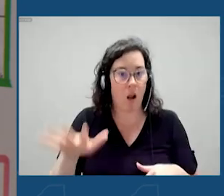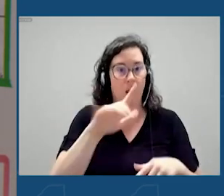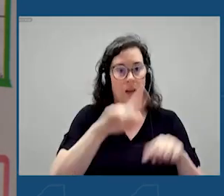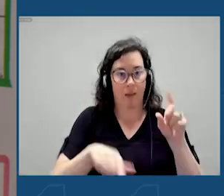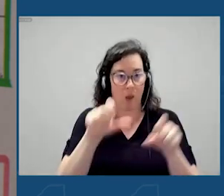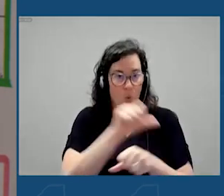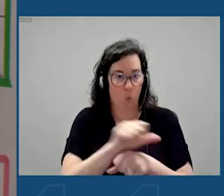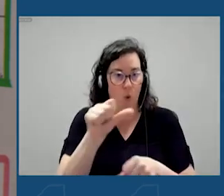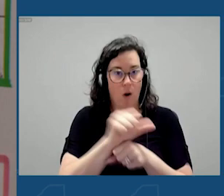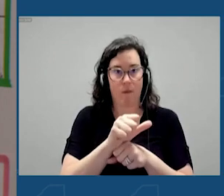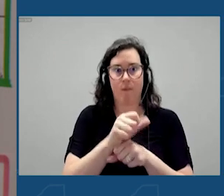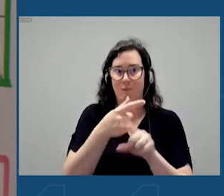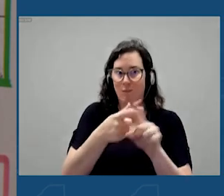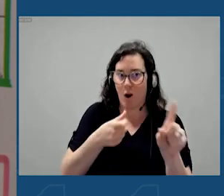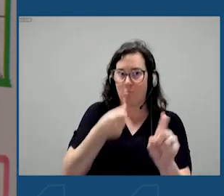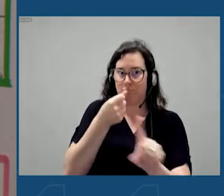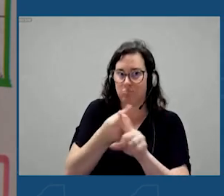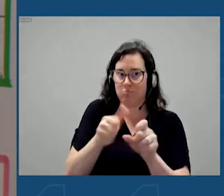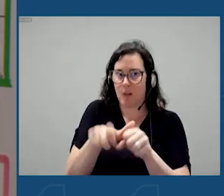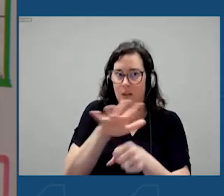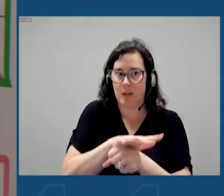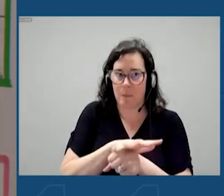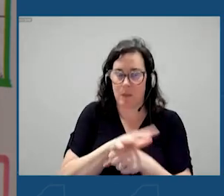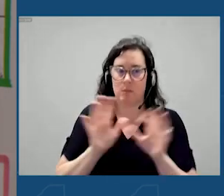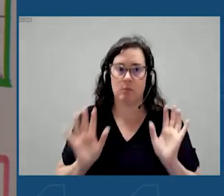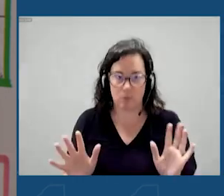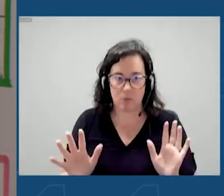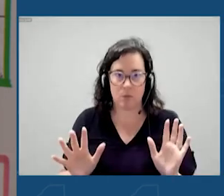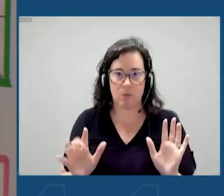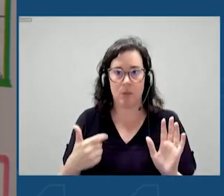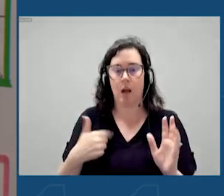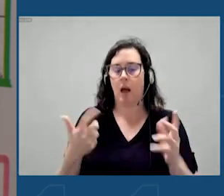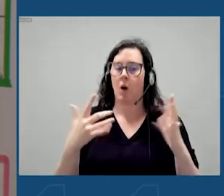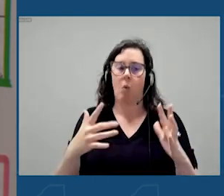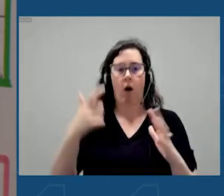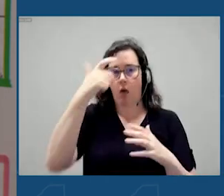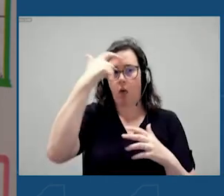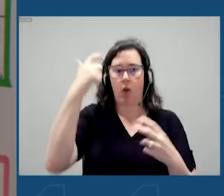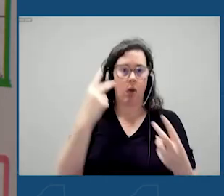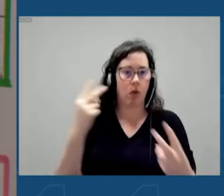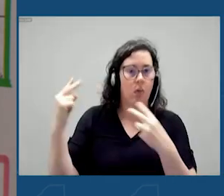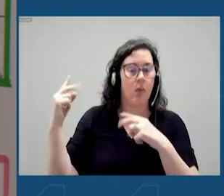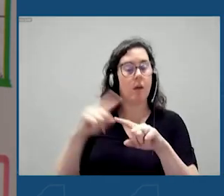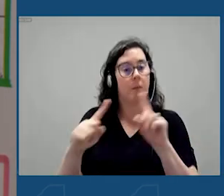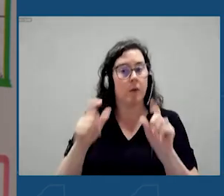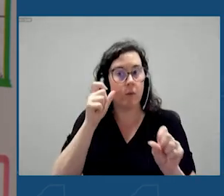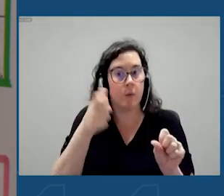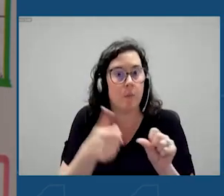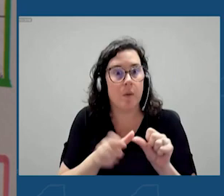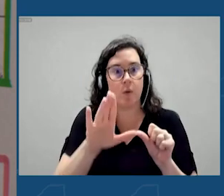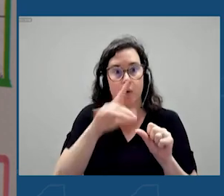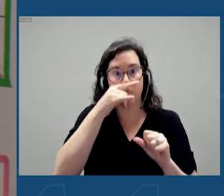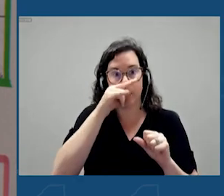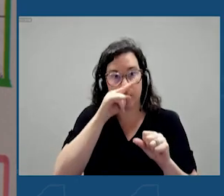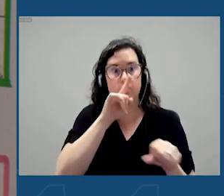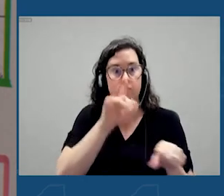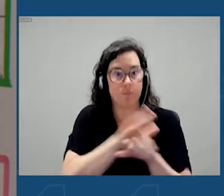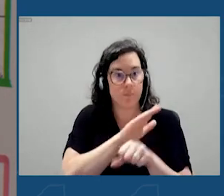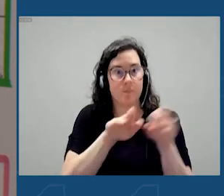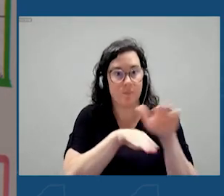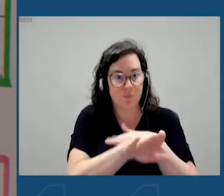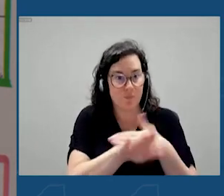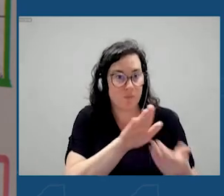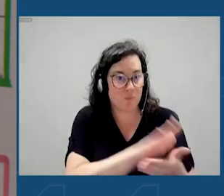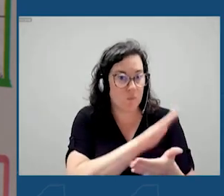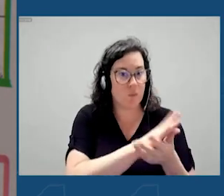of the pandemic. And I don't want to give anybody a bad flashback, but remember, even if your kids were in school or in childcare